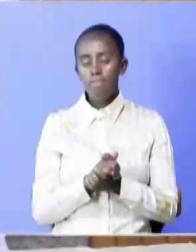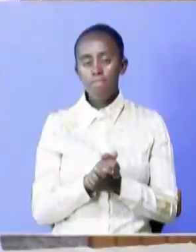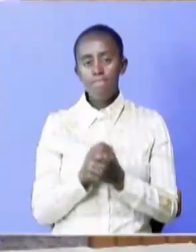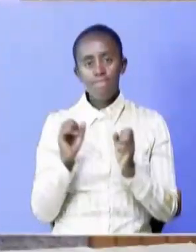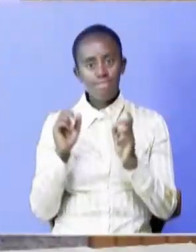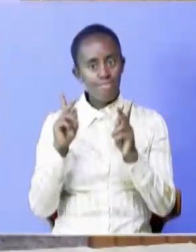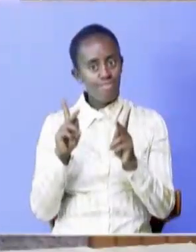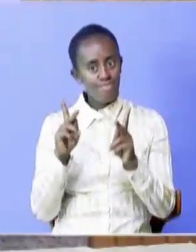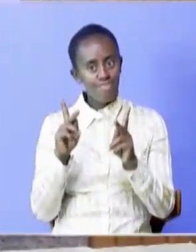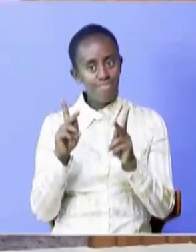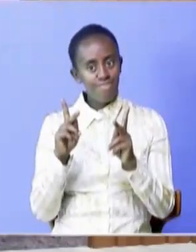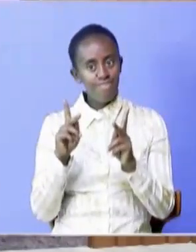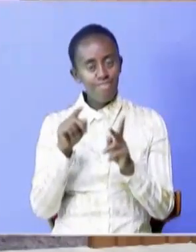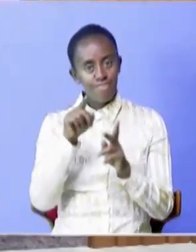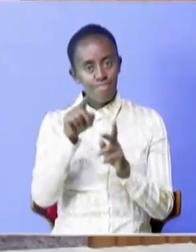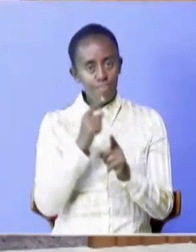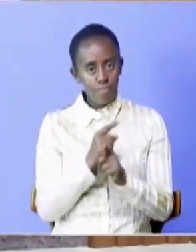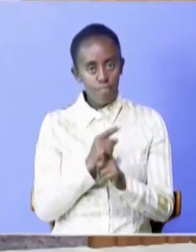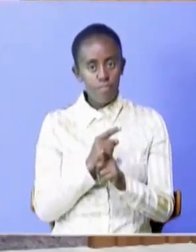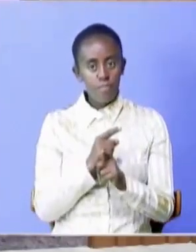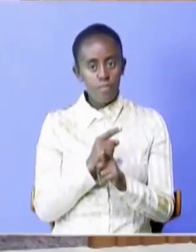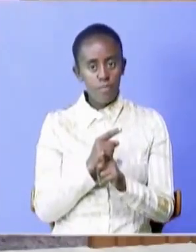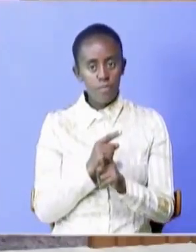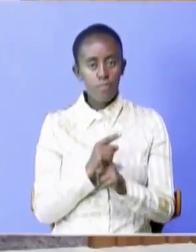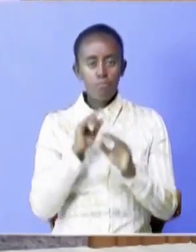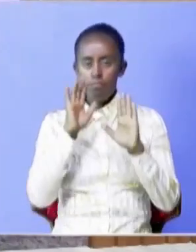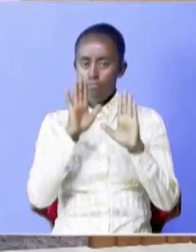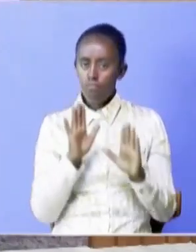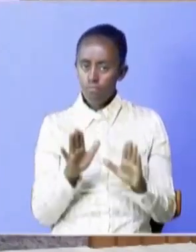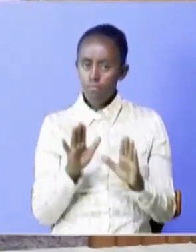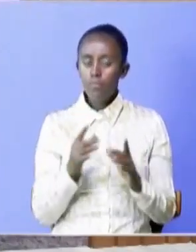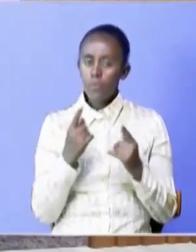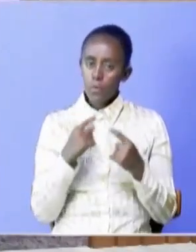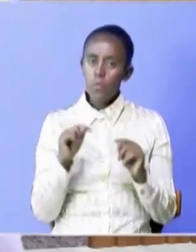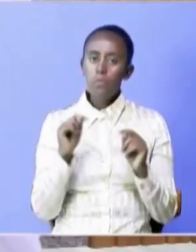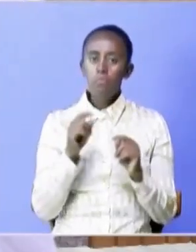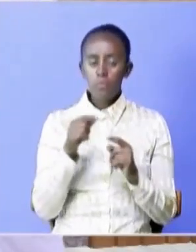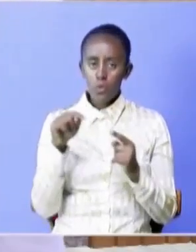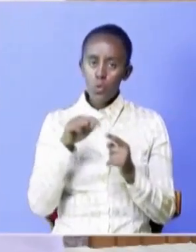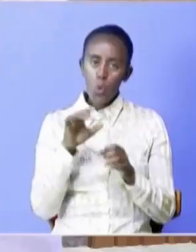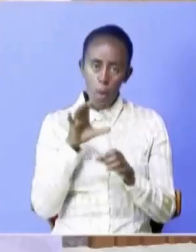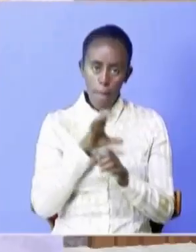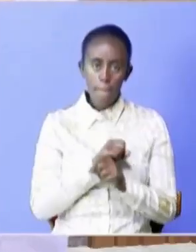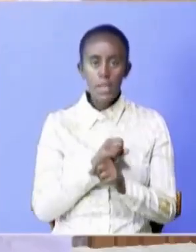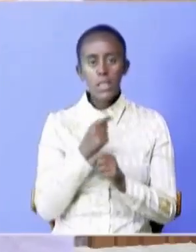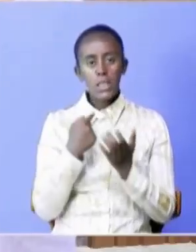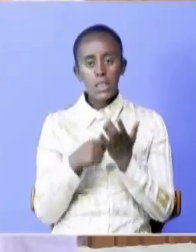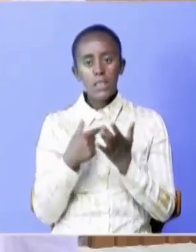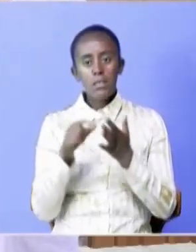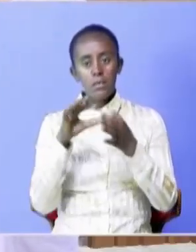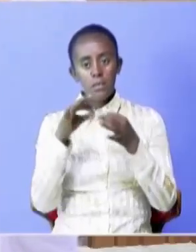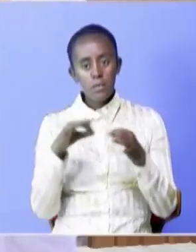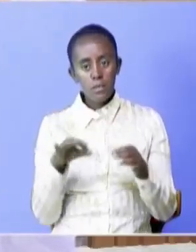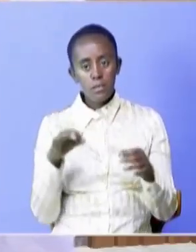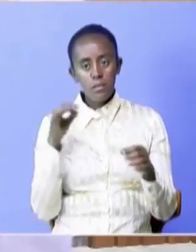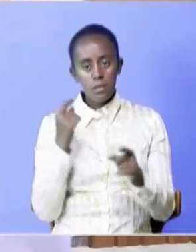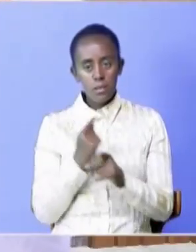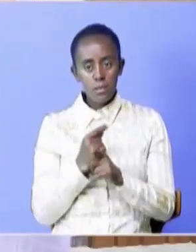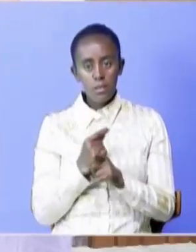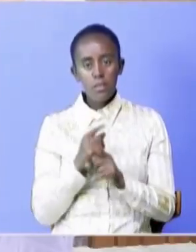Okay, I'm sure you all did a wonderful job and you tried your best to complete these sentences with the